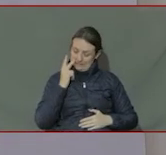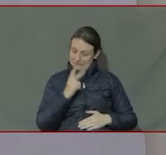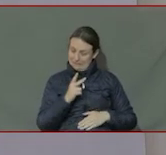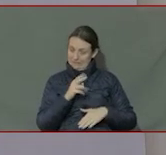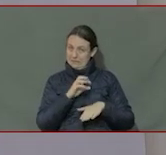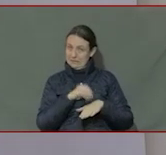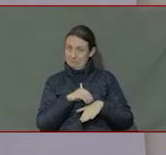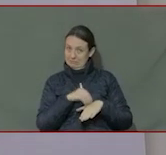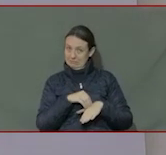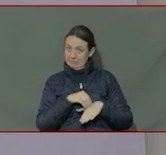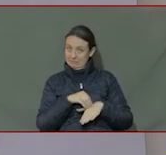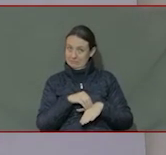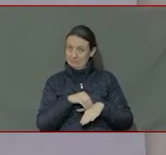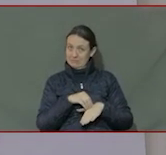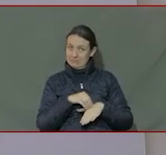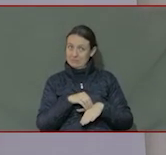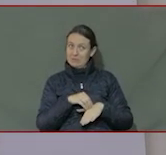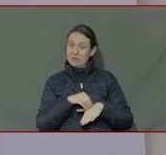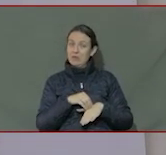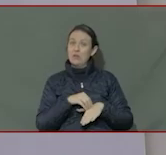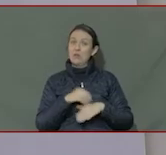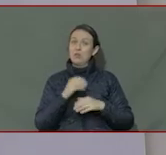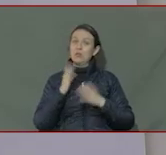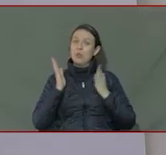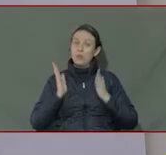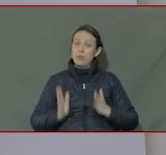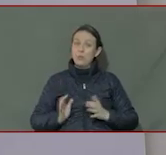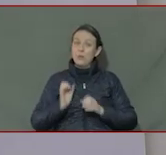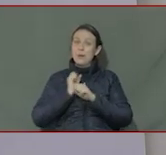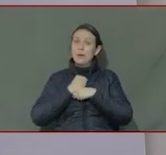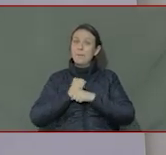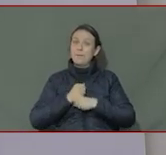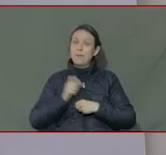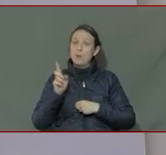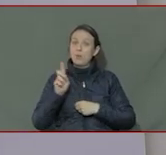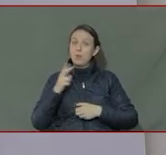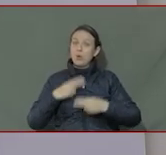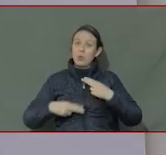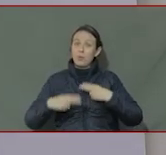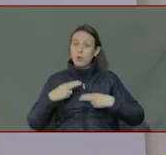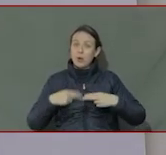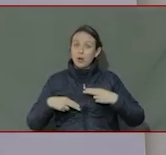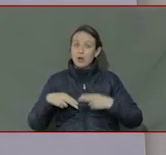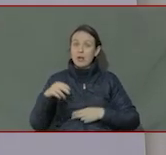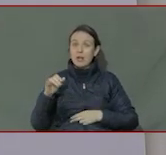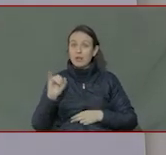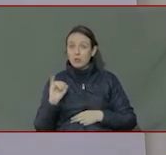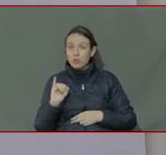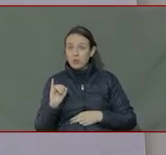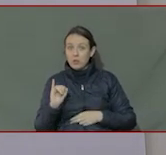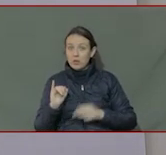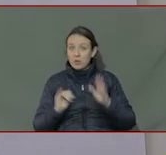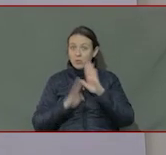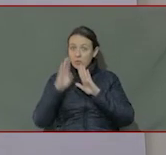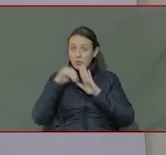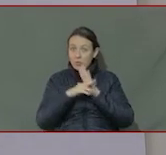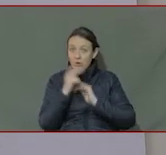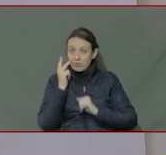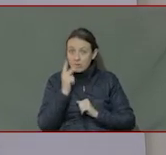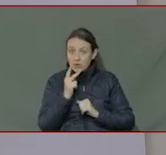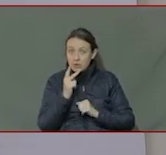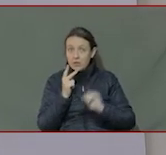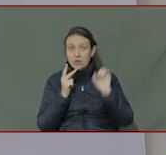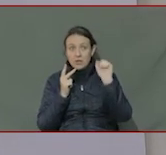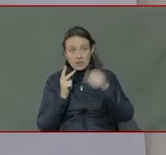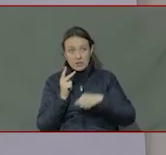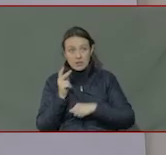problem. So what had to be released by the pancreas? Which hormone? Does the graph show you that? Now